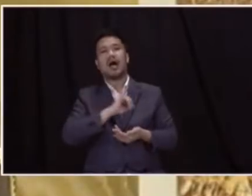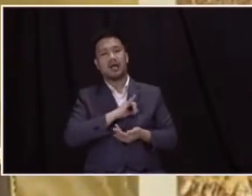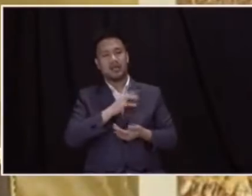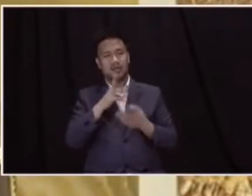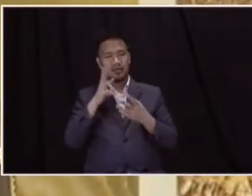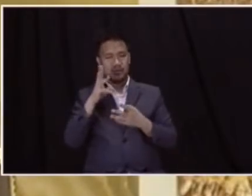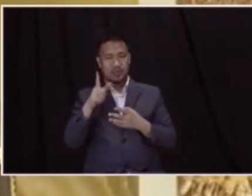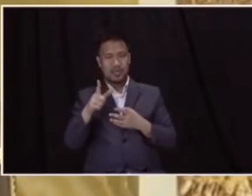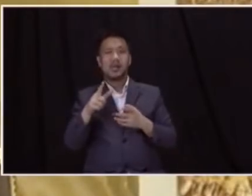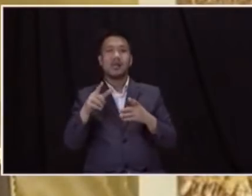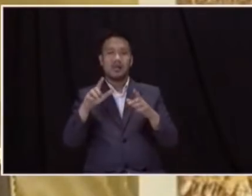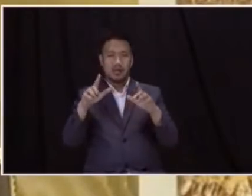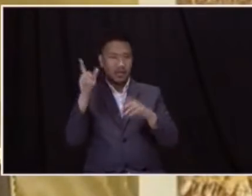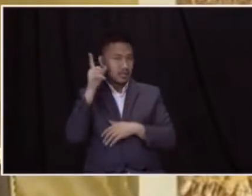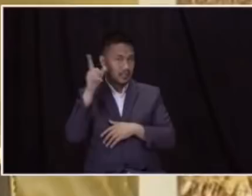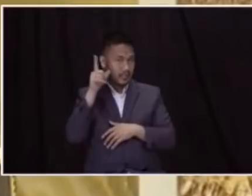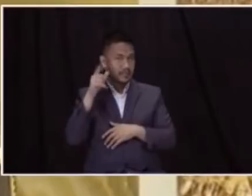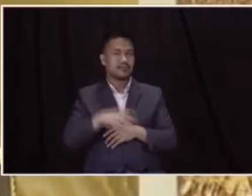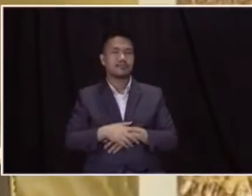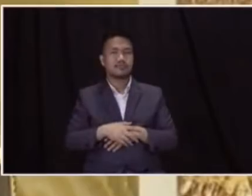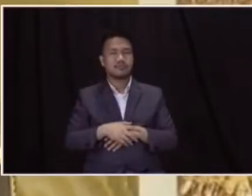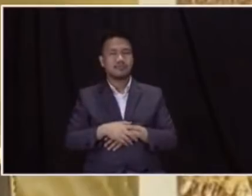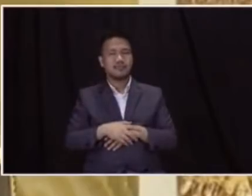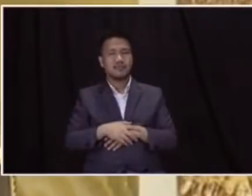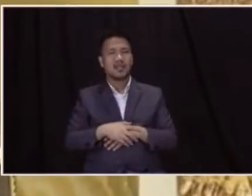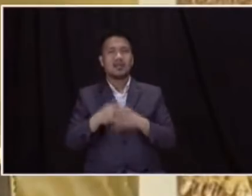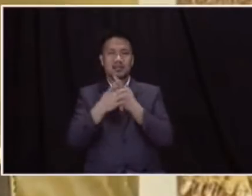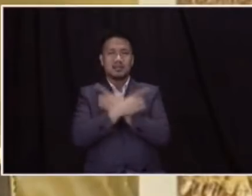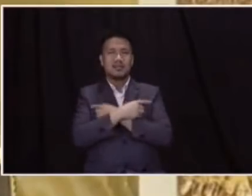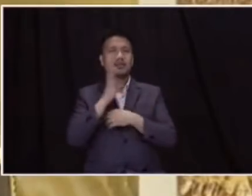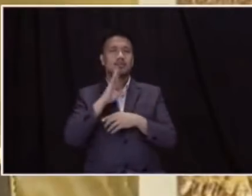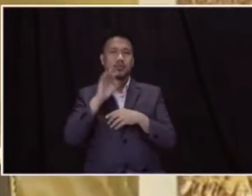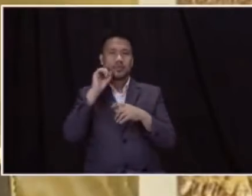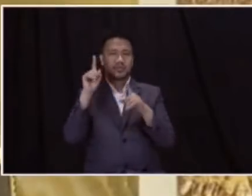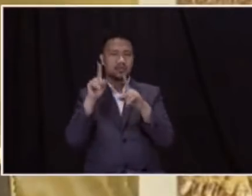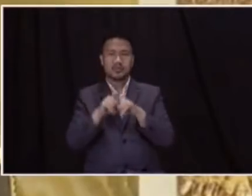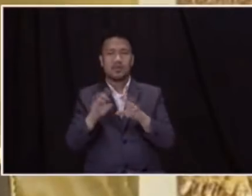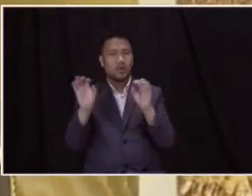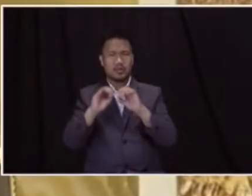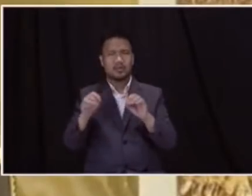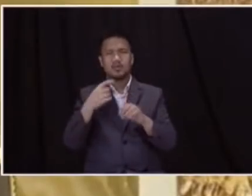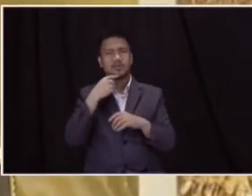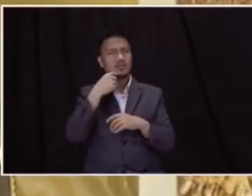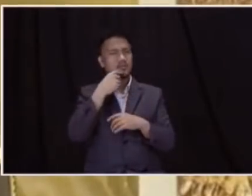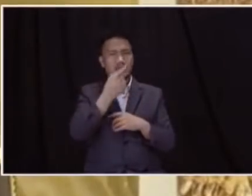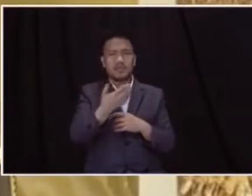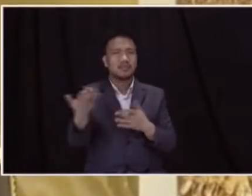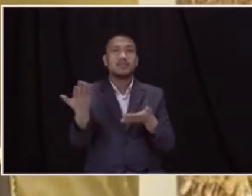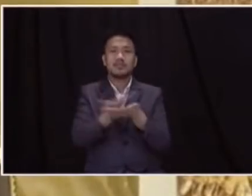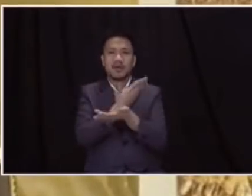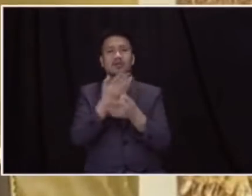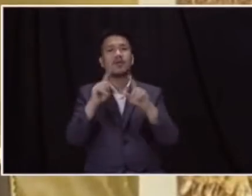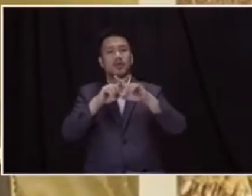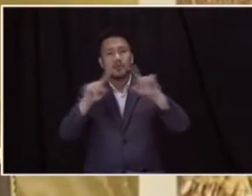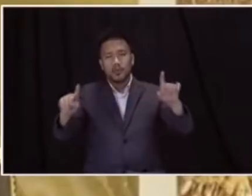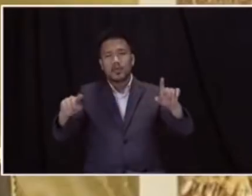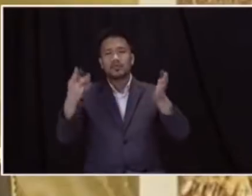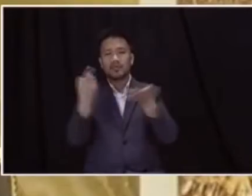Christ, I have nothing new to tell you today except my commitment to renew my